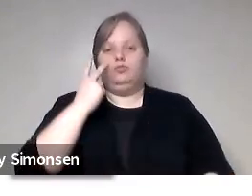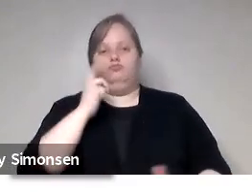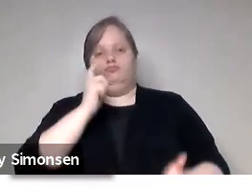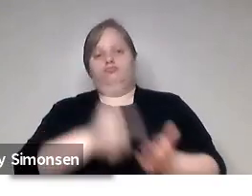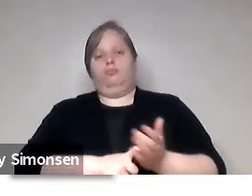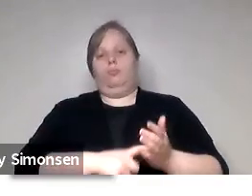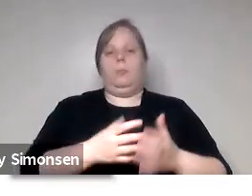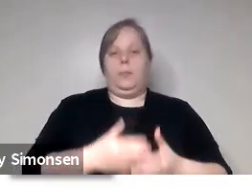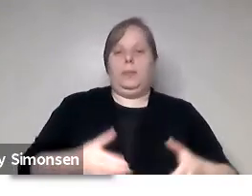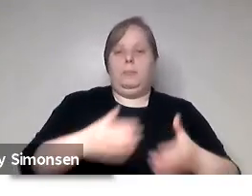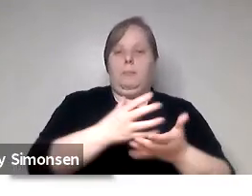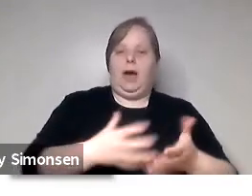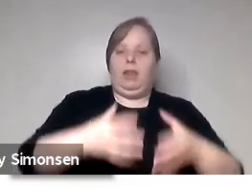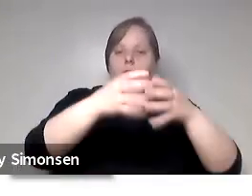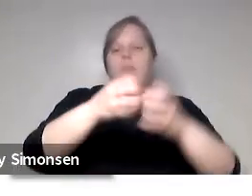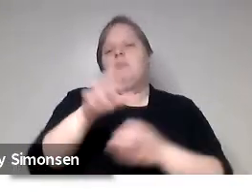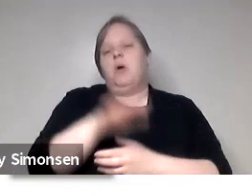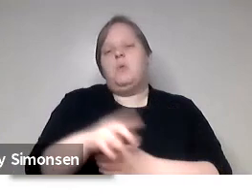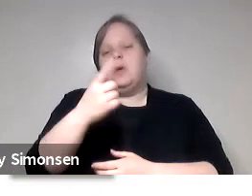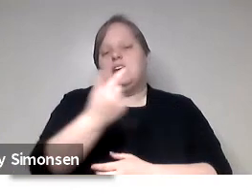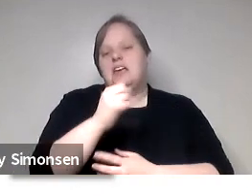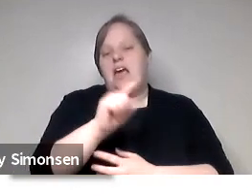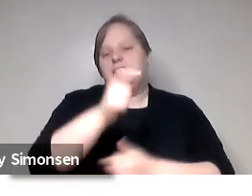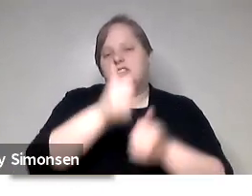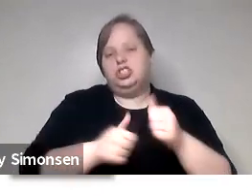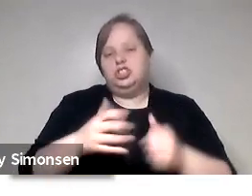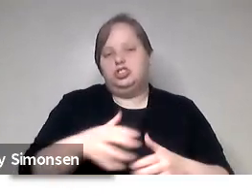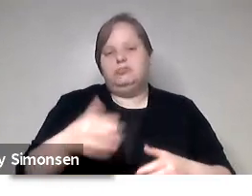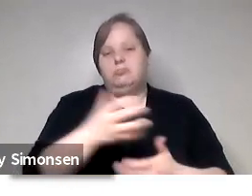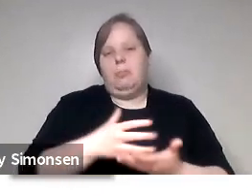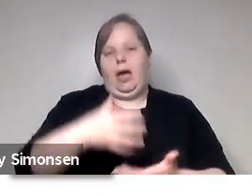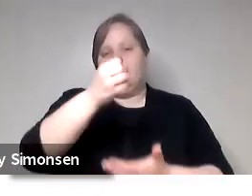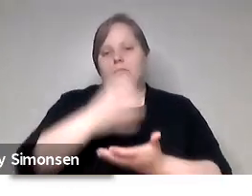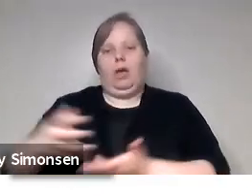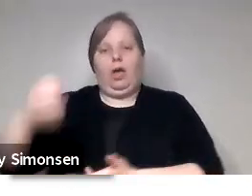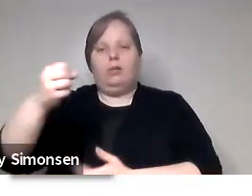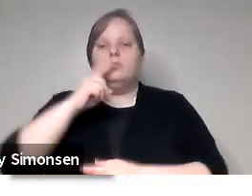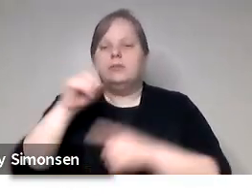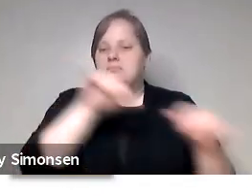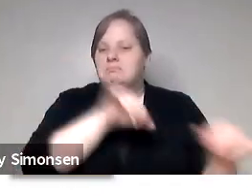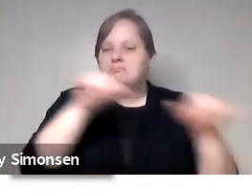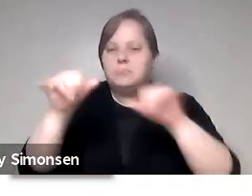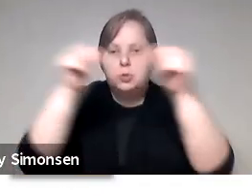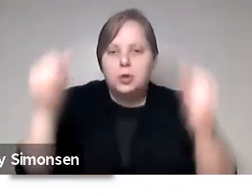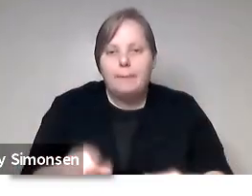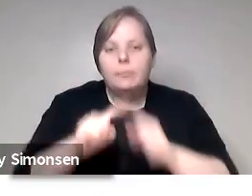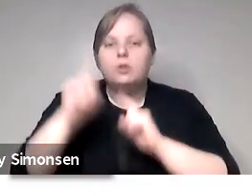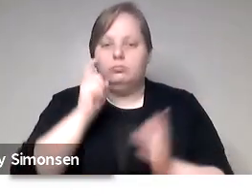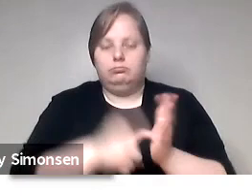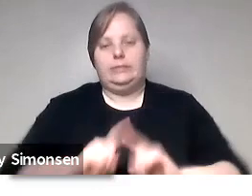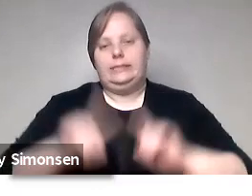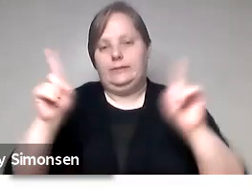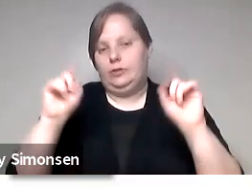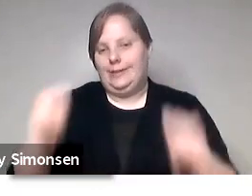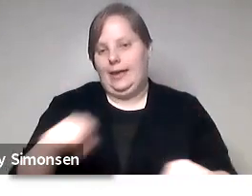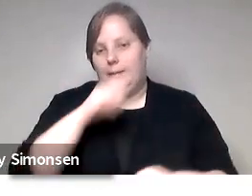they're about a gallon size bottle each, are similar, but really you can see a difference. One, you